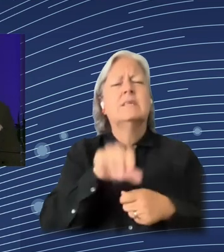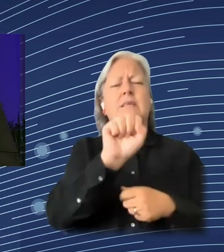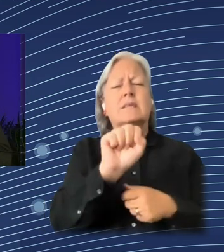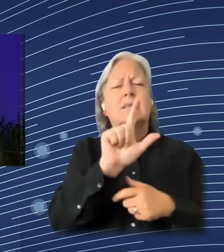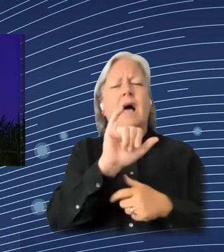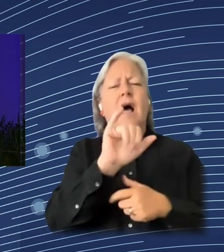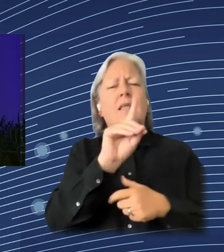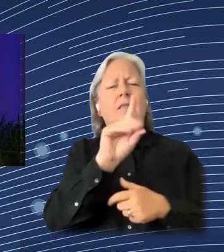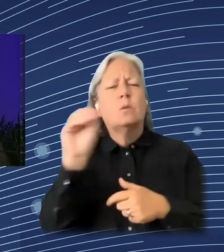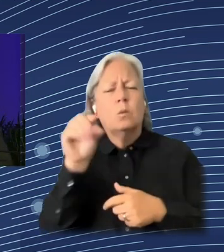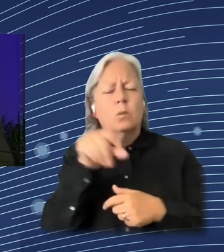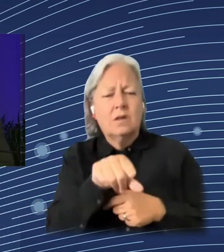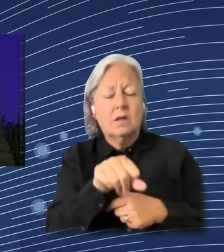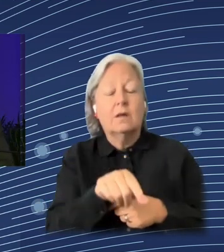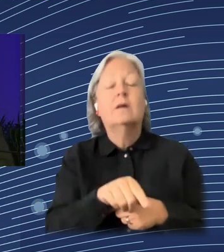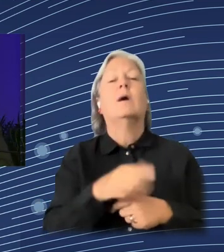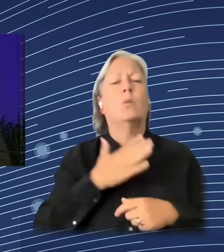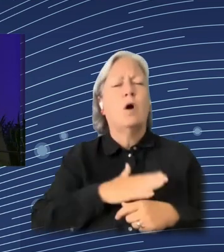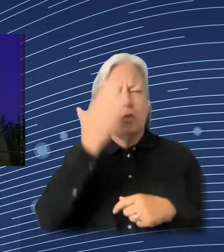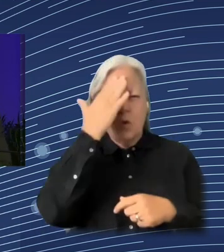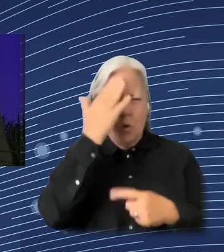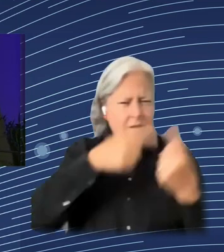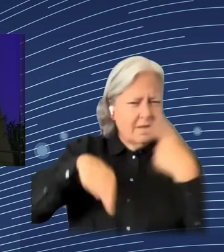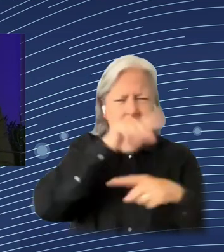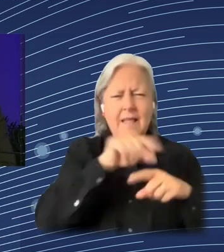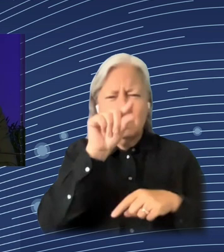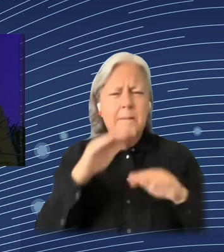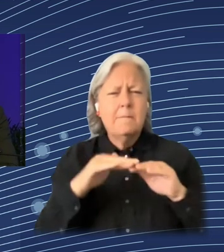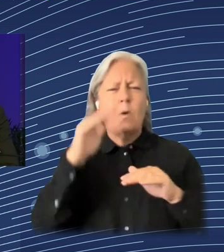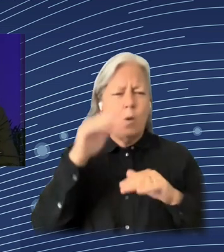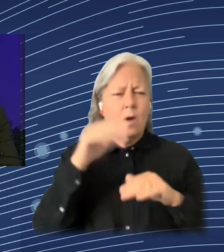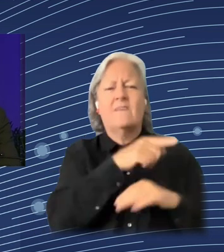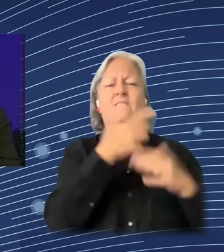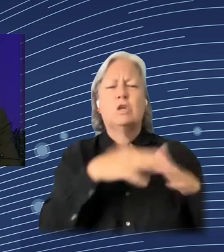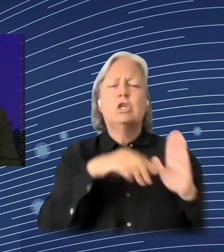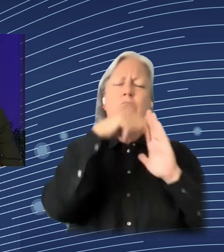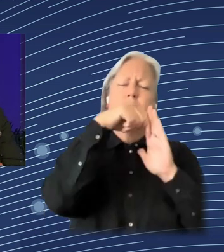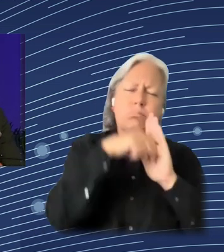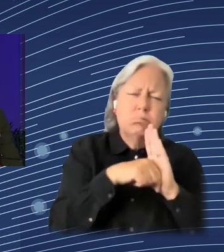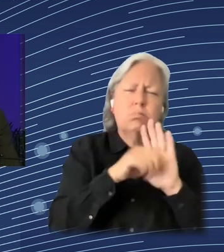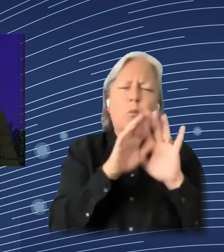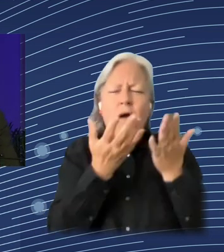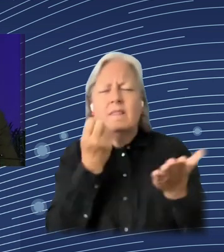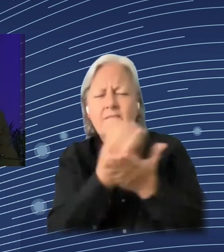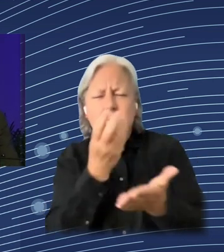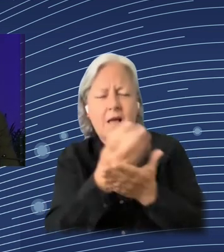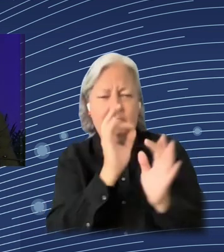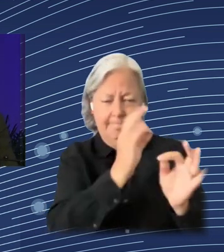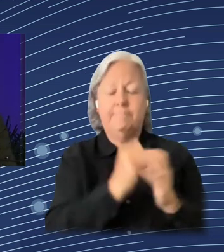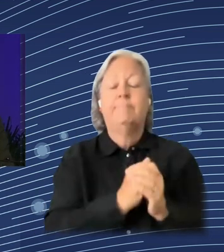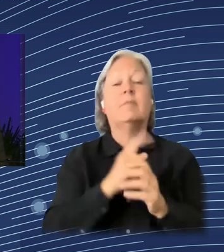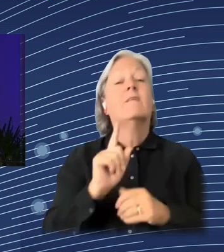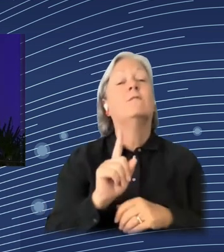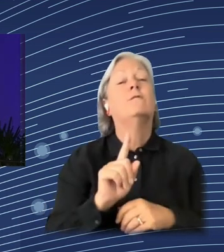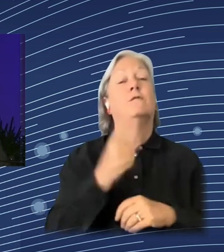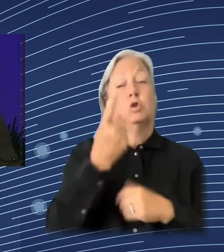that Bart has kicked off everything substance-wise. Let's have the first Slido poll question,